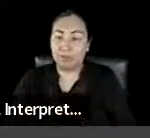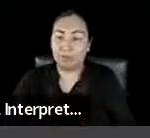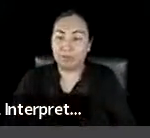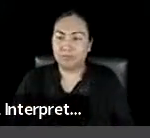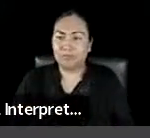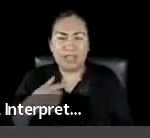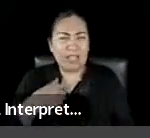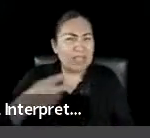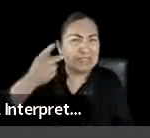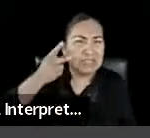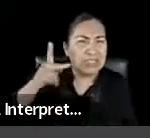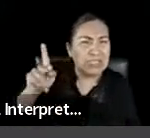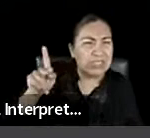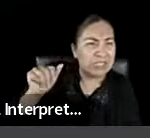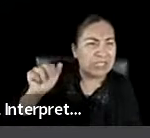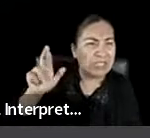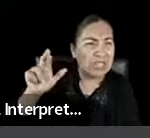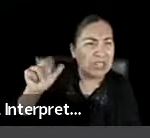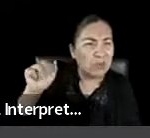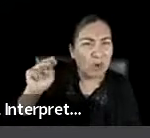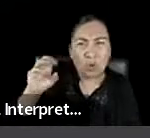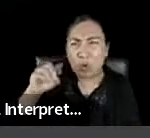I see Karamo. He's in the gallery.